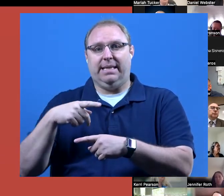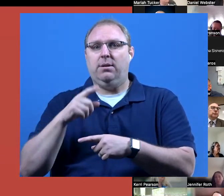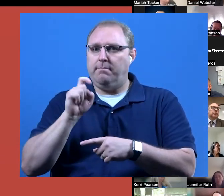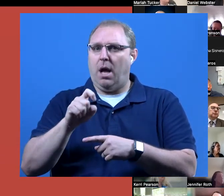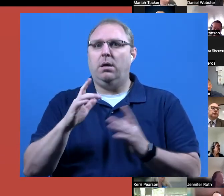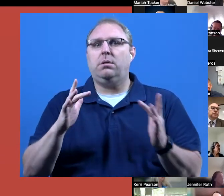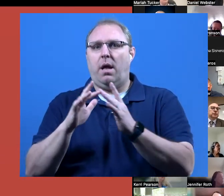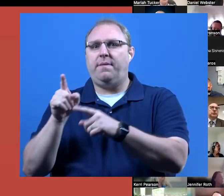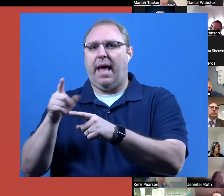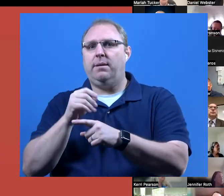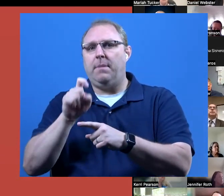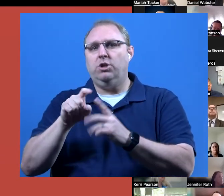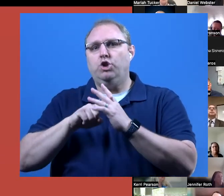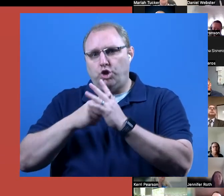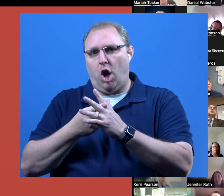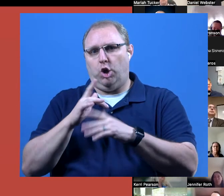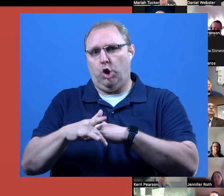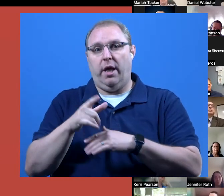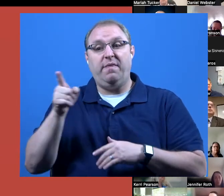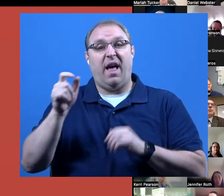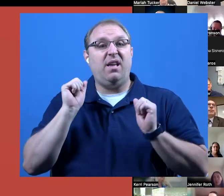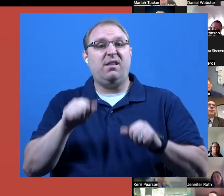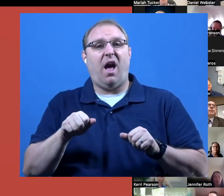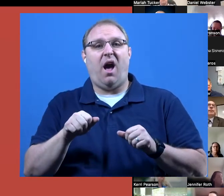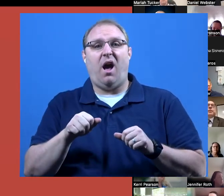See if any questions come in.